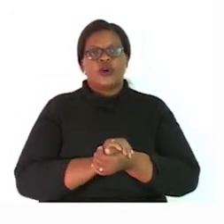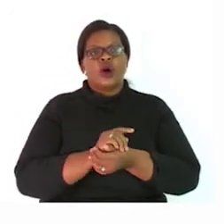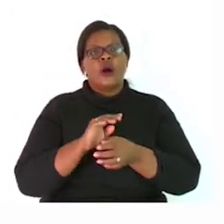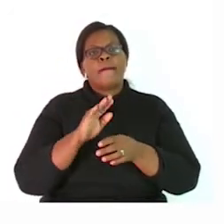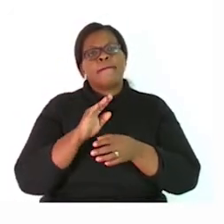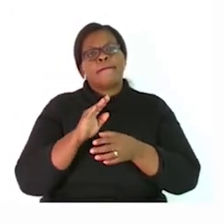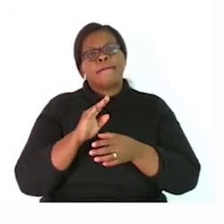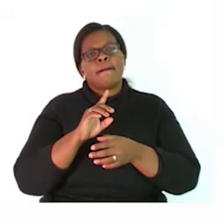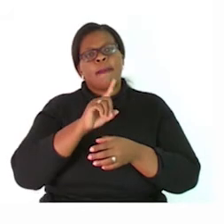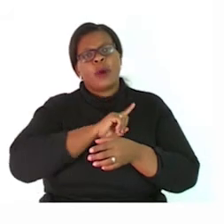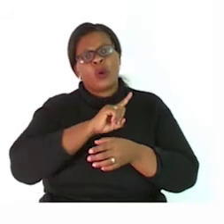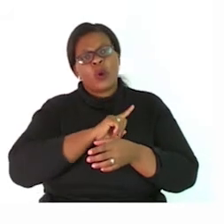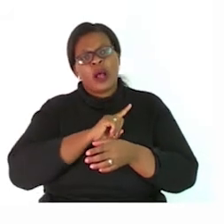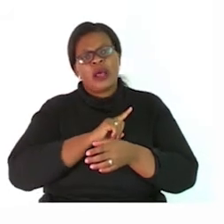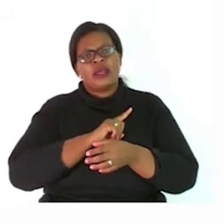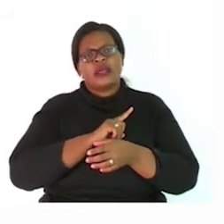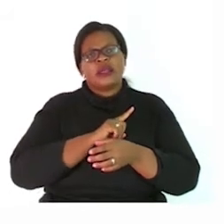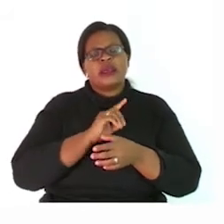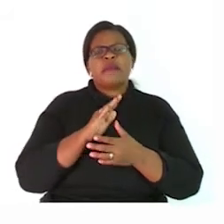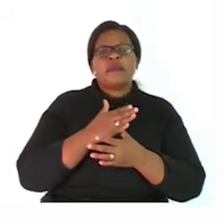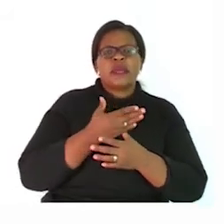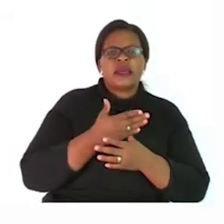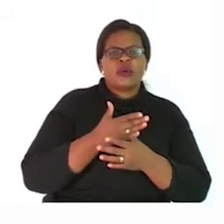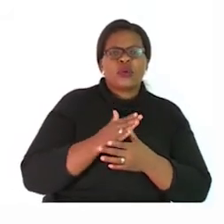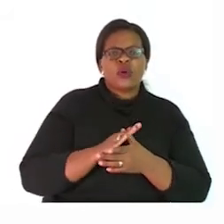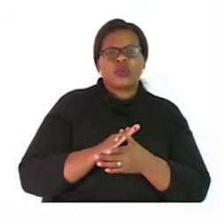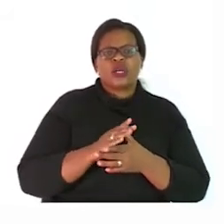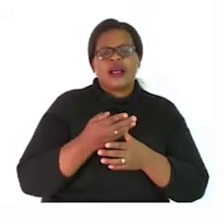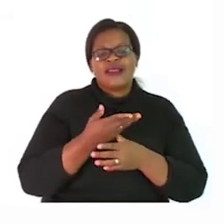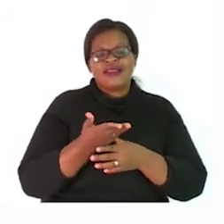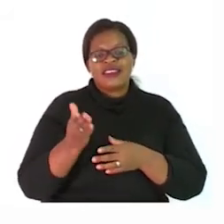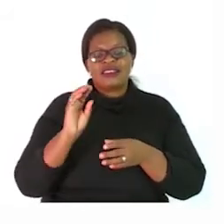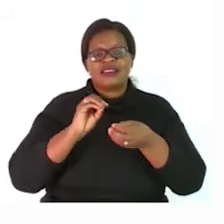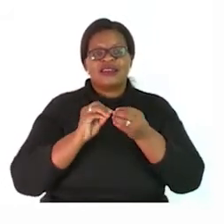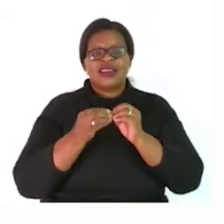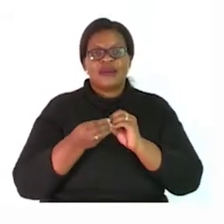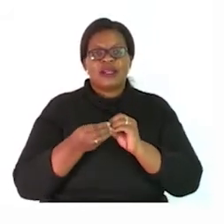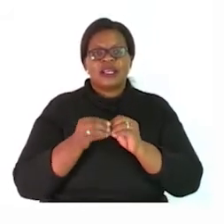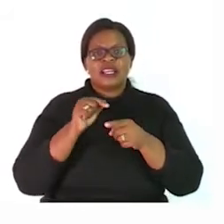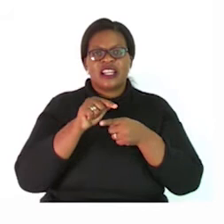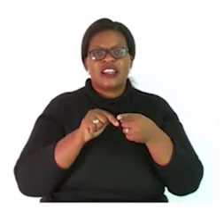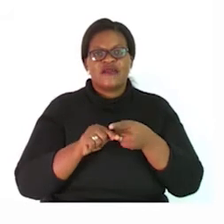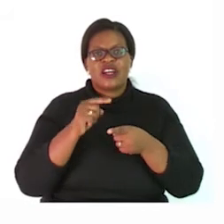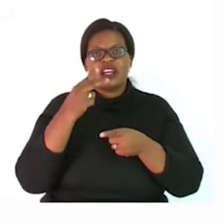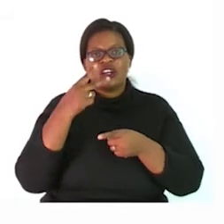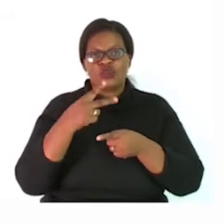Because these numbers can be divided into 24 without a remainder.